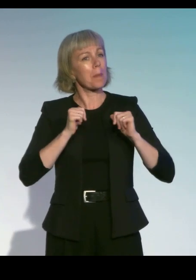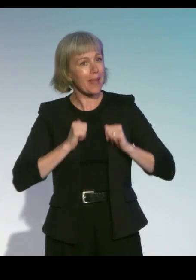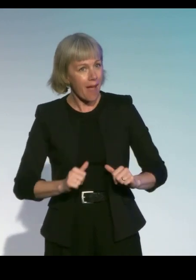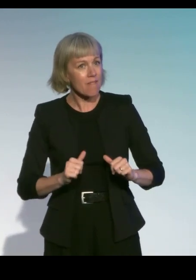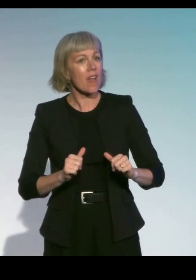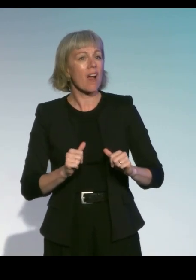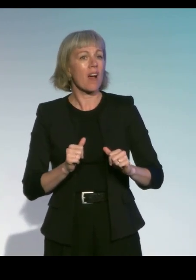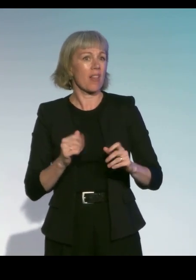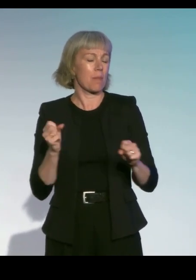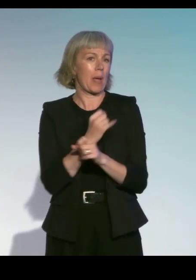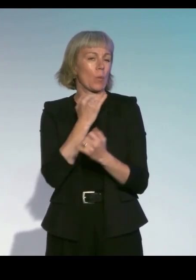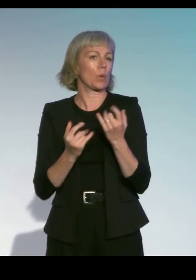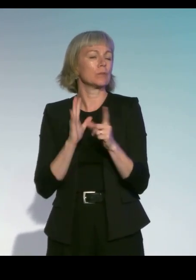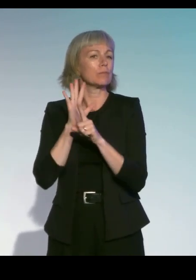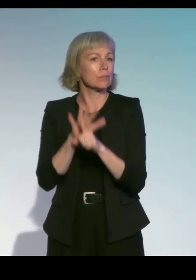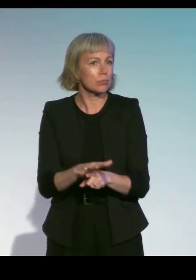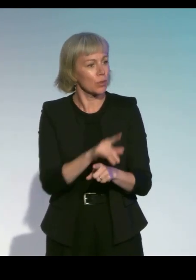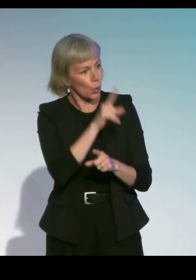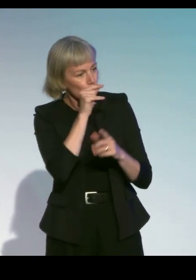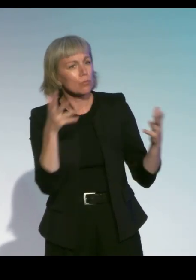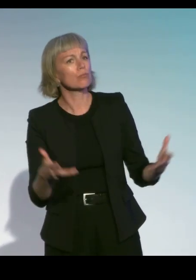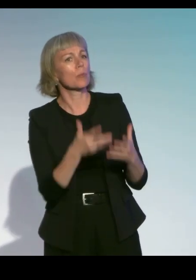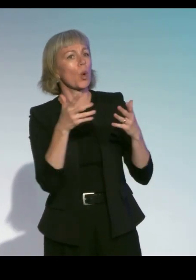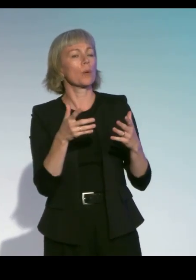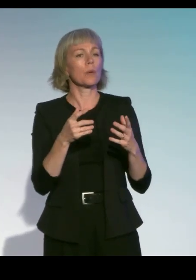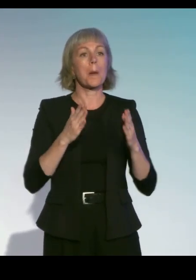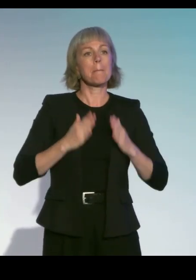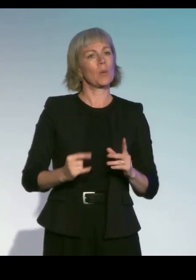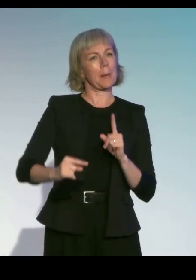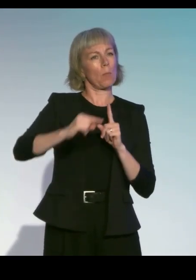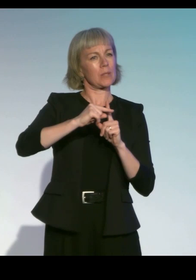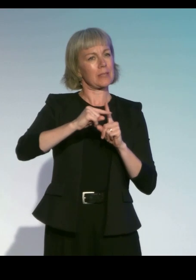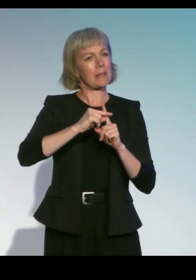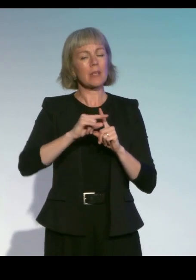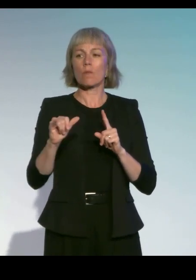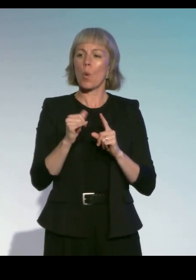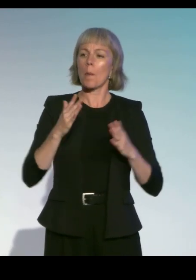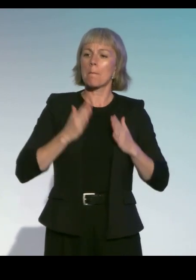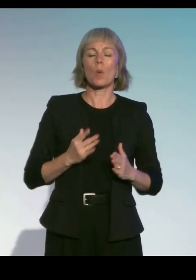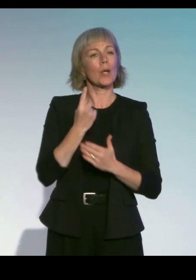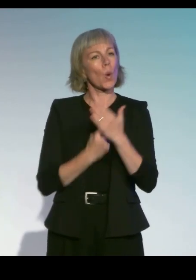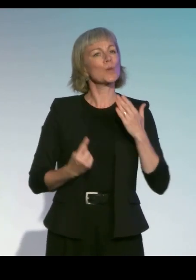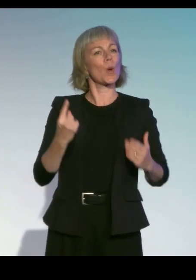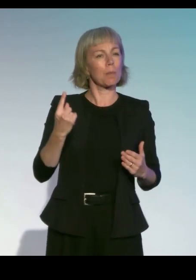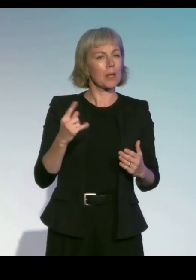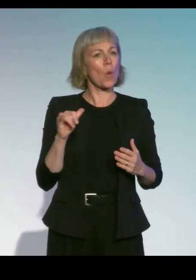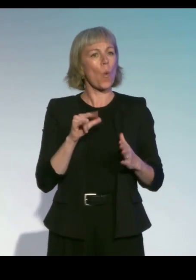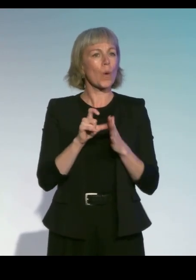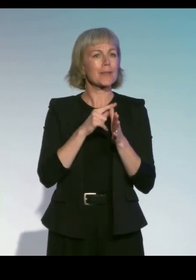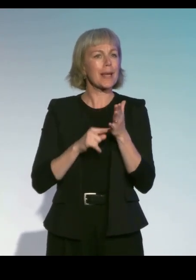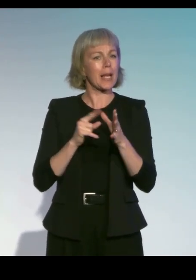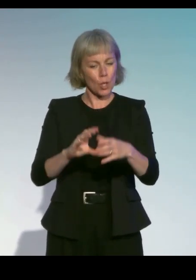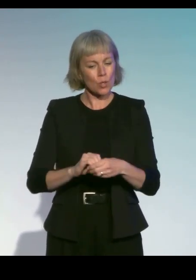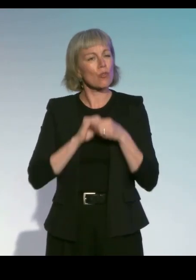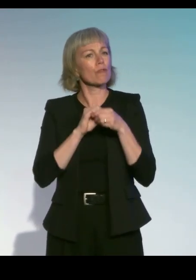reproduce structural oppressions. So they could be promoting cultures of body positivity or bodily autonomy or data sovereignty or